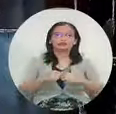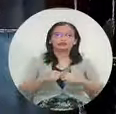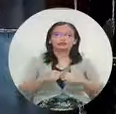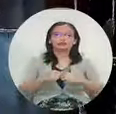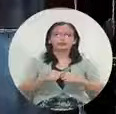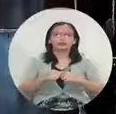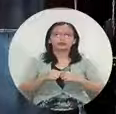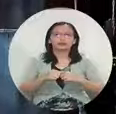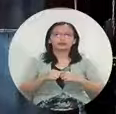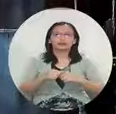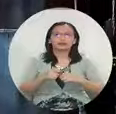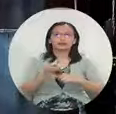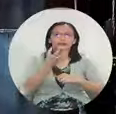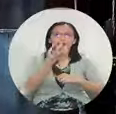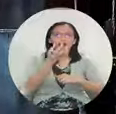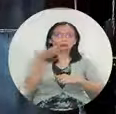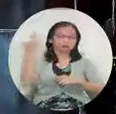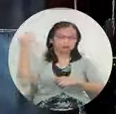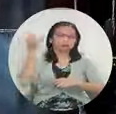Naana.